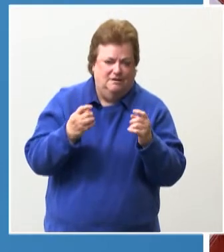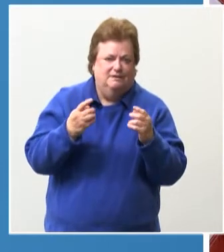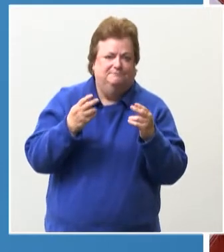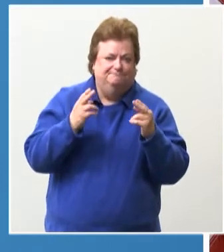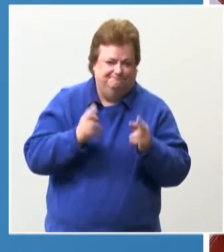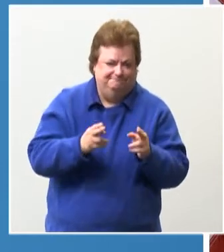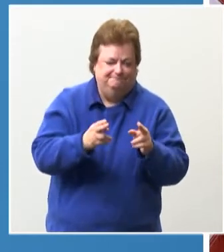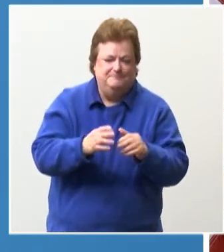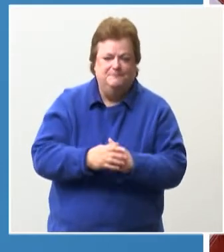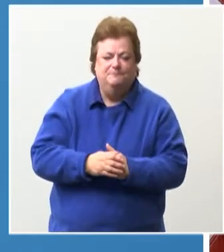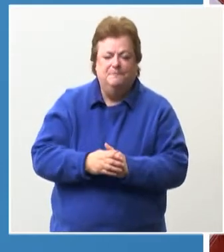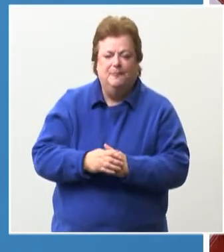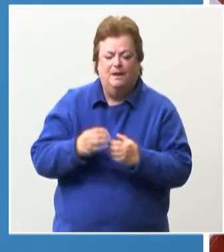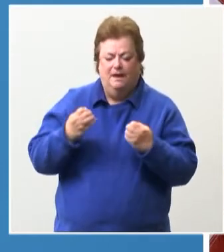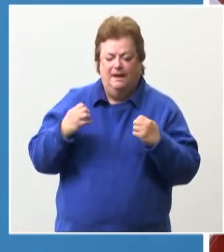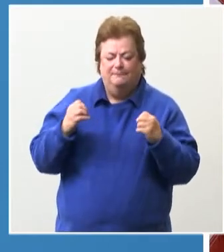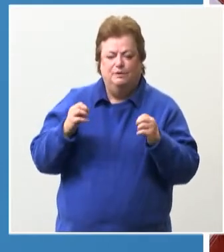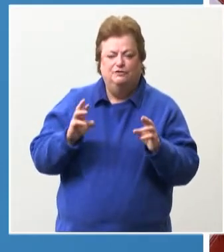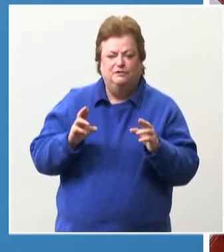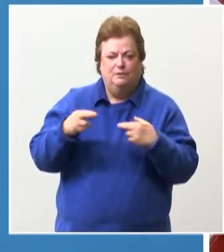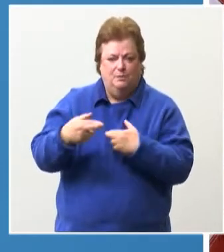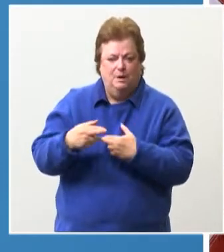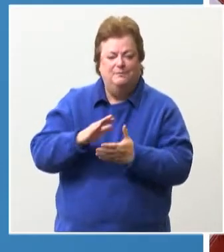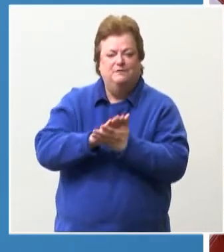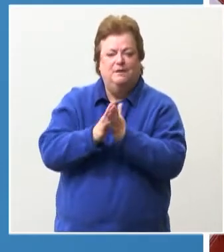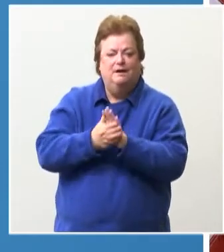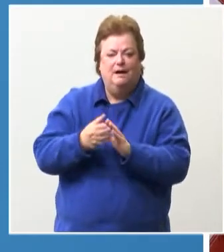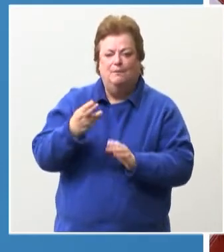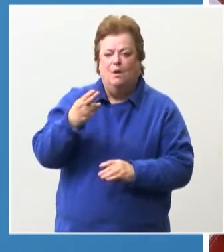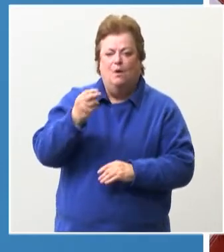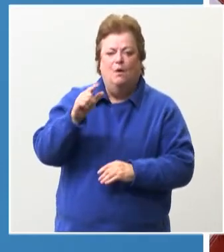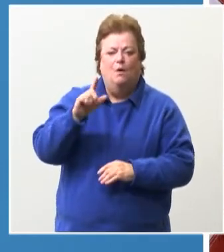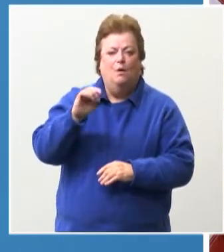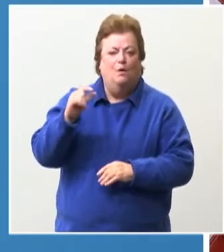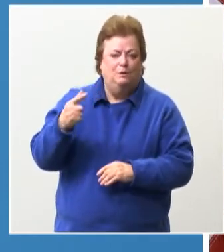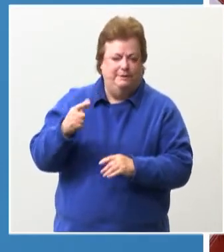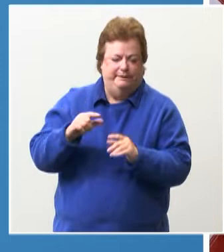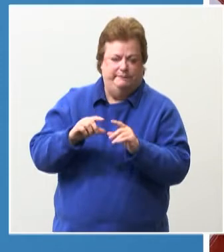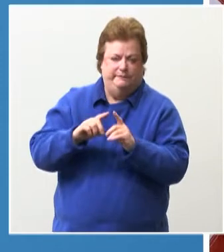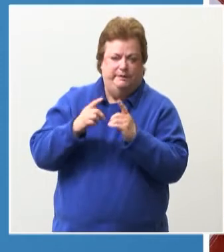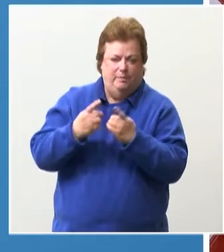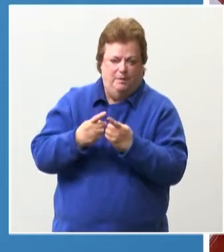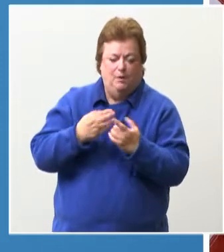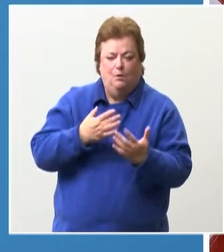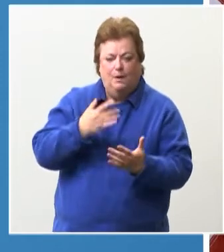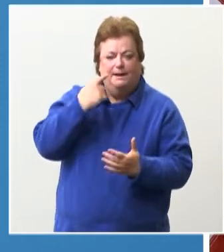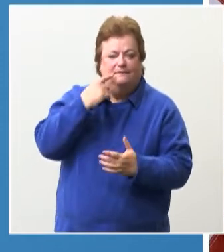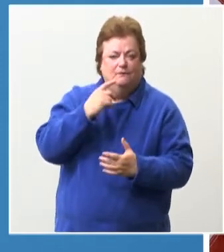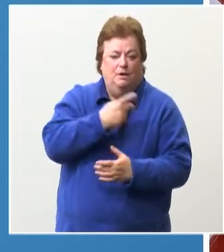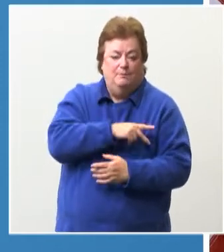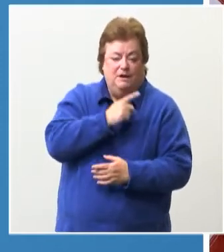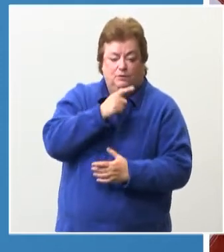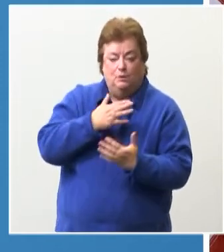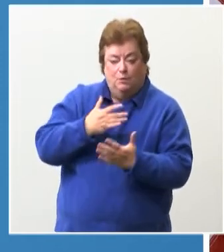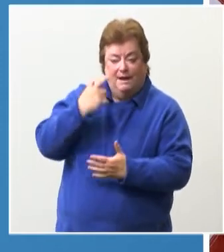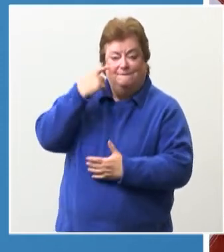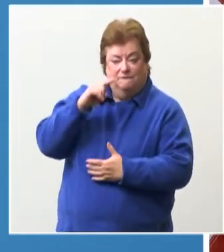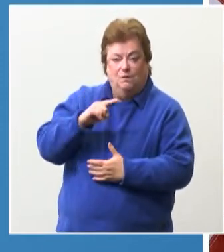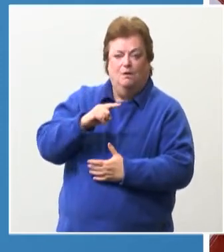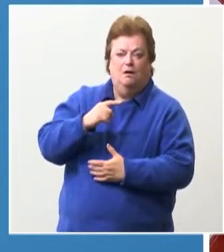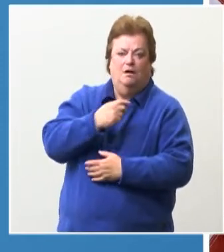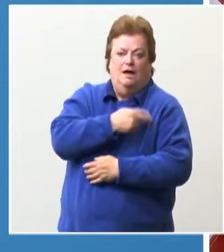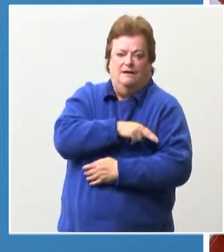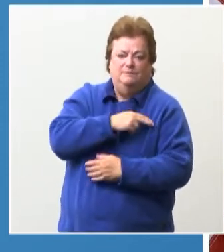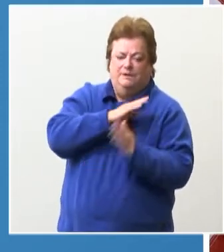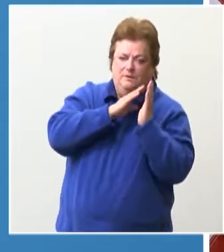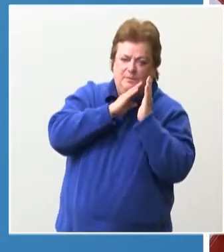Our emergency room has become a holding department for patients waiting for a hospital bed. At times, half